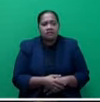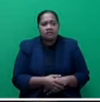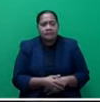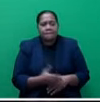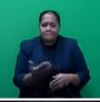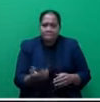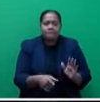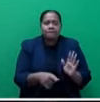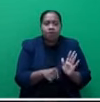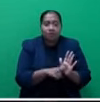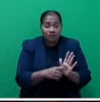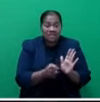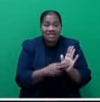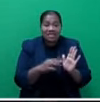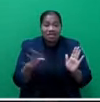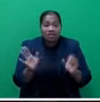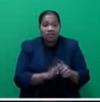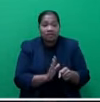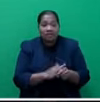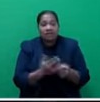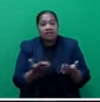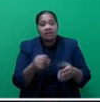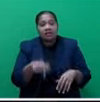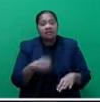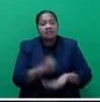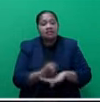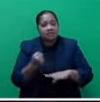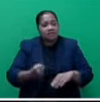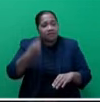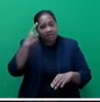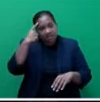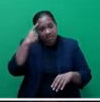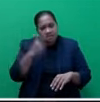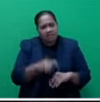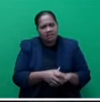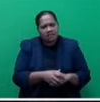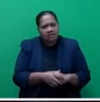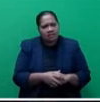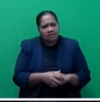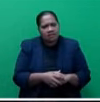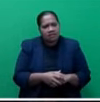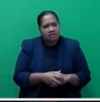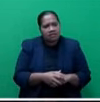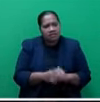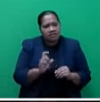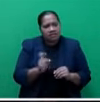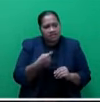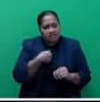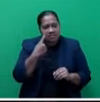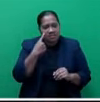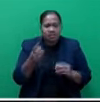Nico made, that somehow this government thinks that, you know, if I'm seen with Richard Naidu, or if I'm seen with